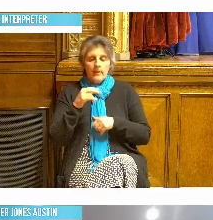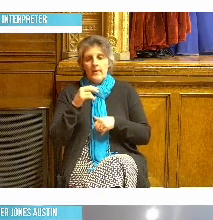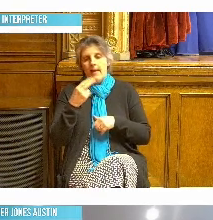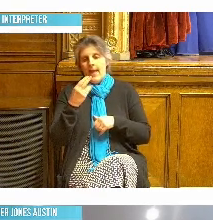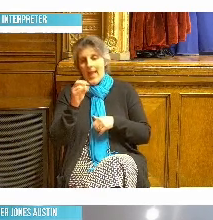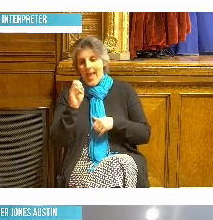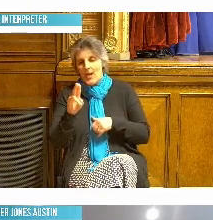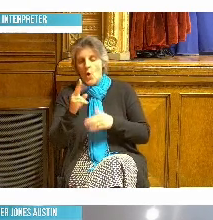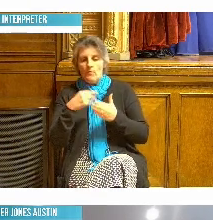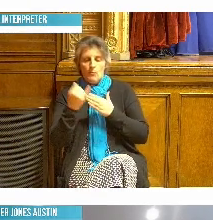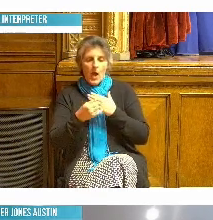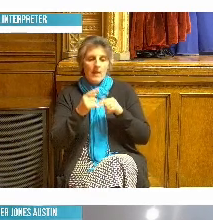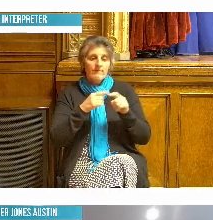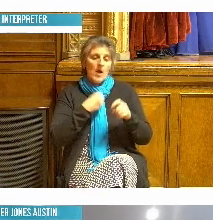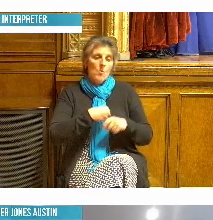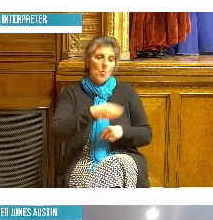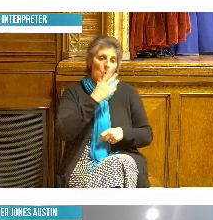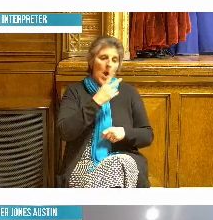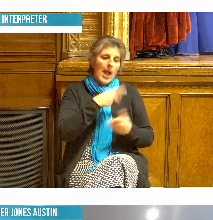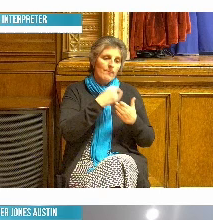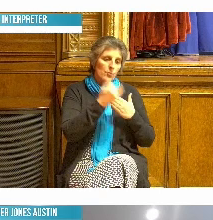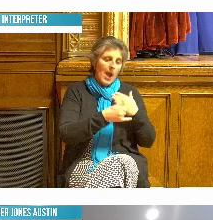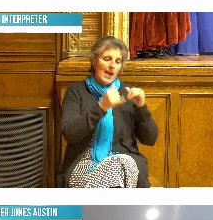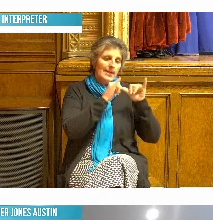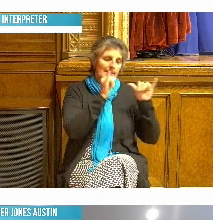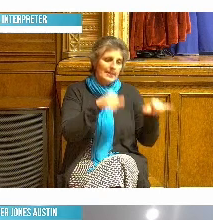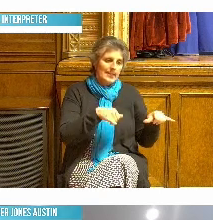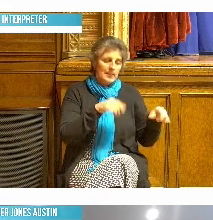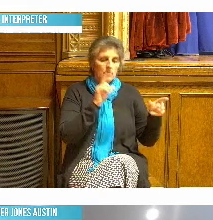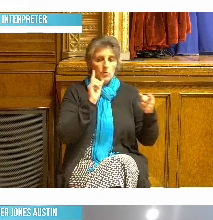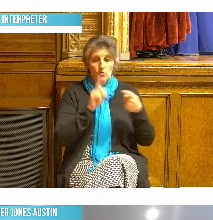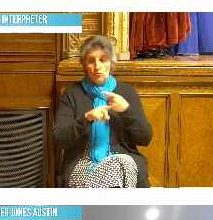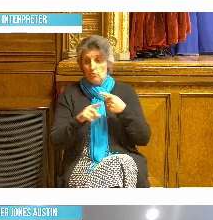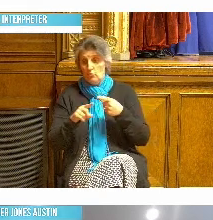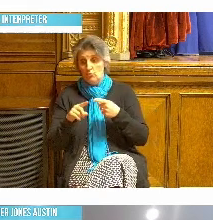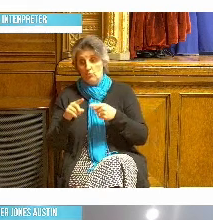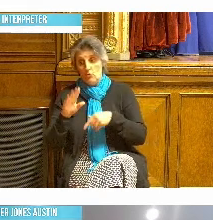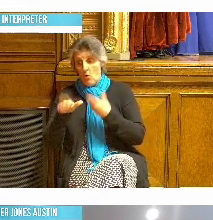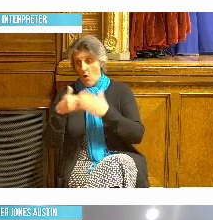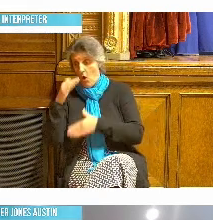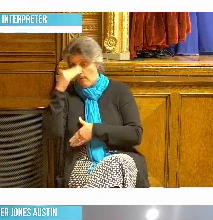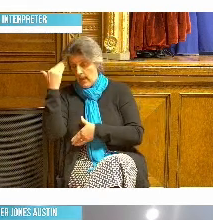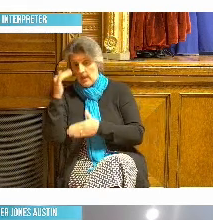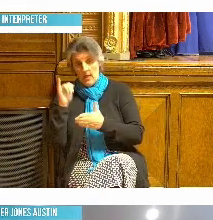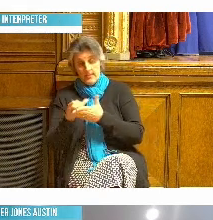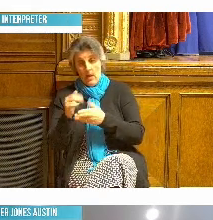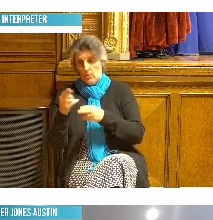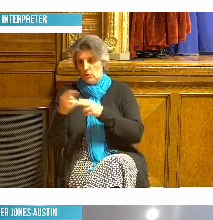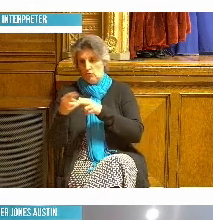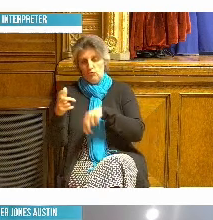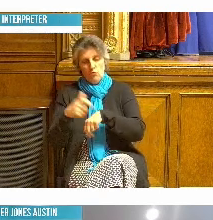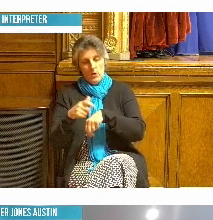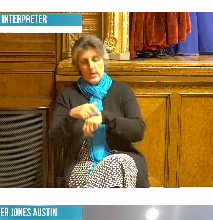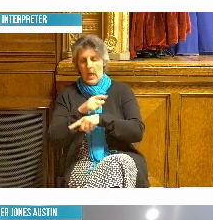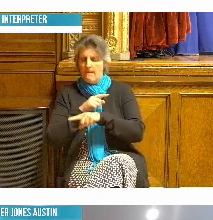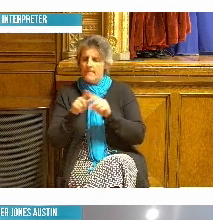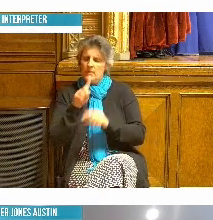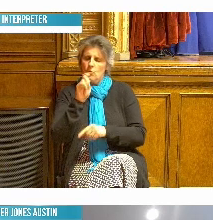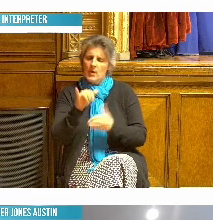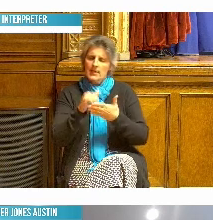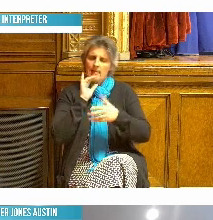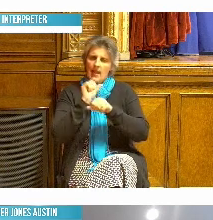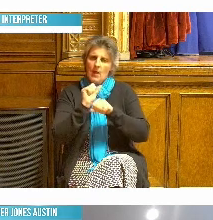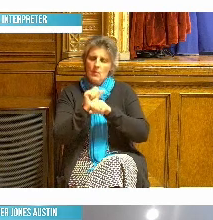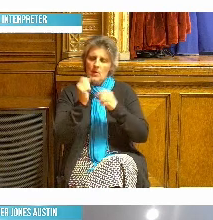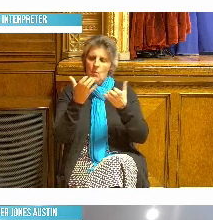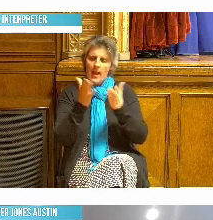from a basically white project system to damn near all black. That was a short period of time. But the question I really like